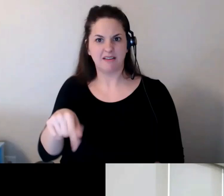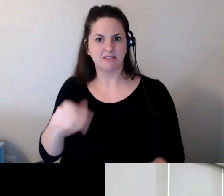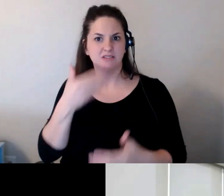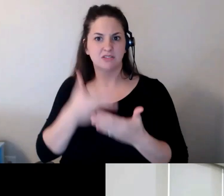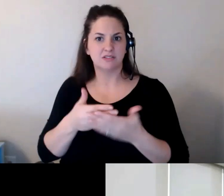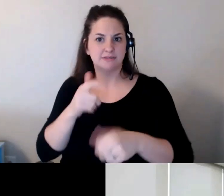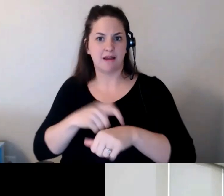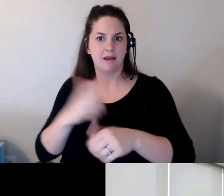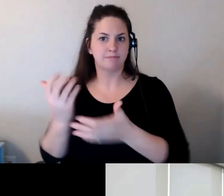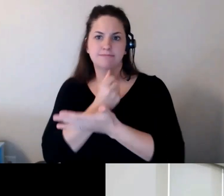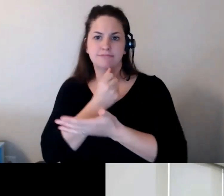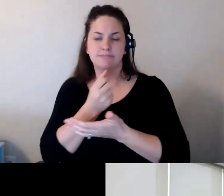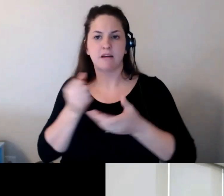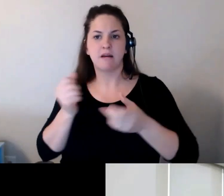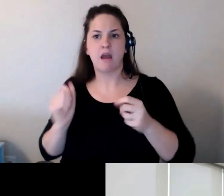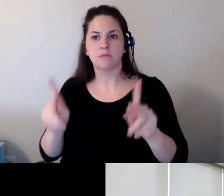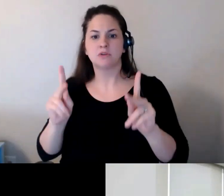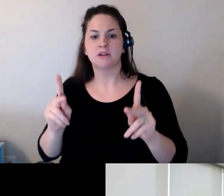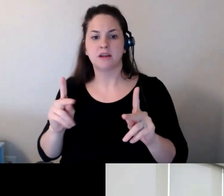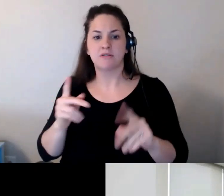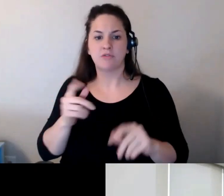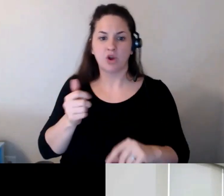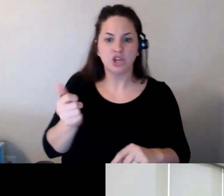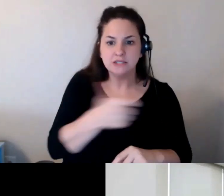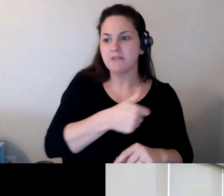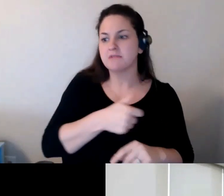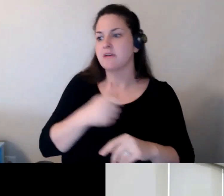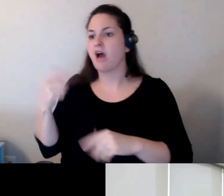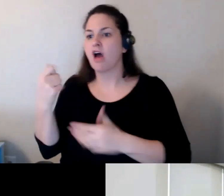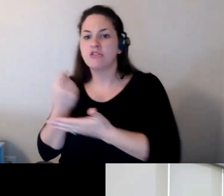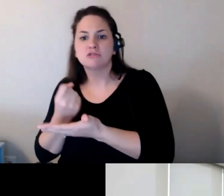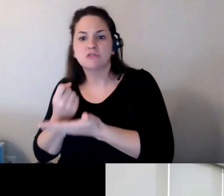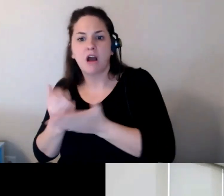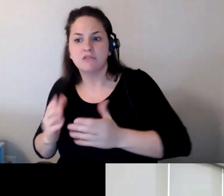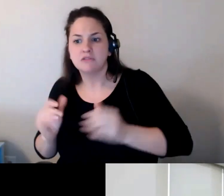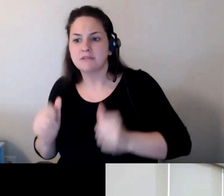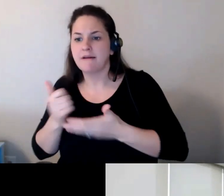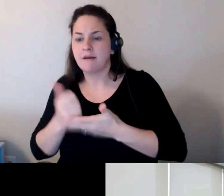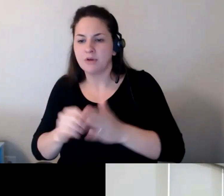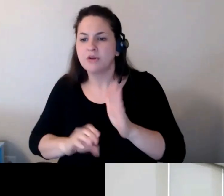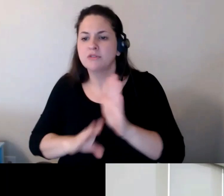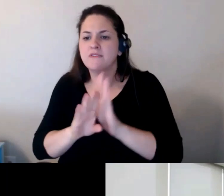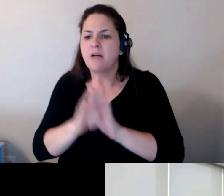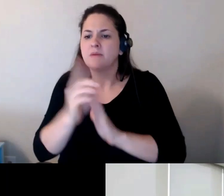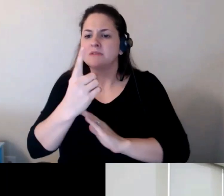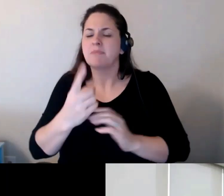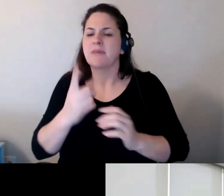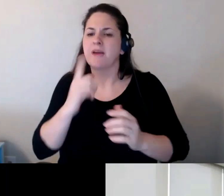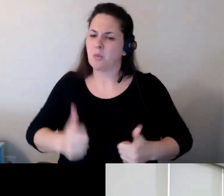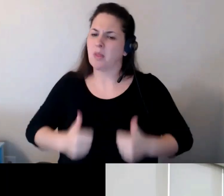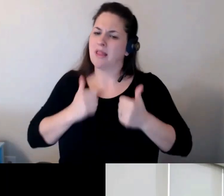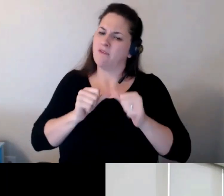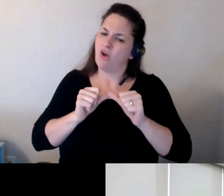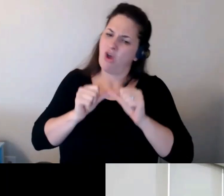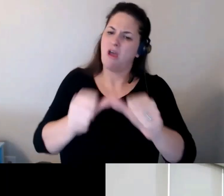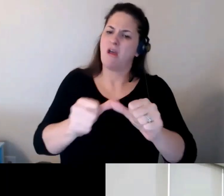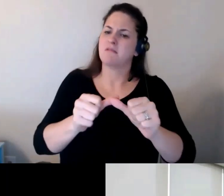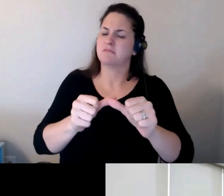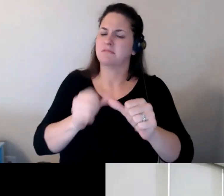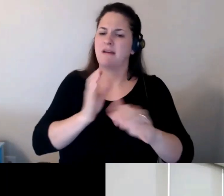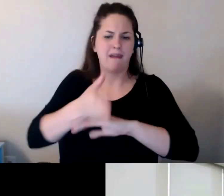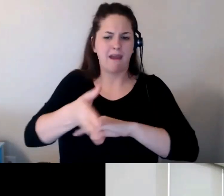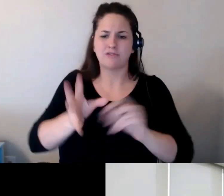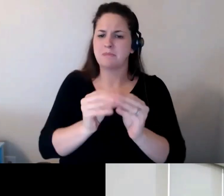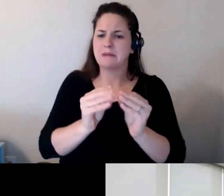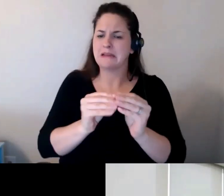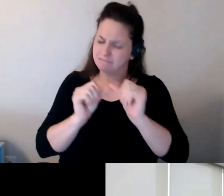to and our scholars to be able to create something that will live on beyond the meeting. It is very easy to use.